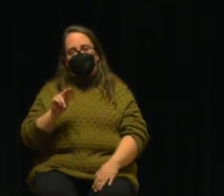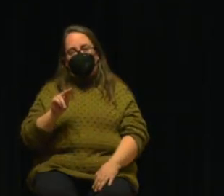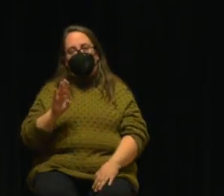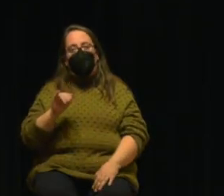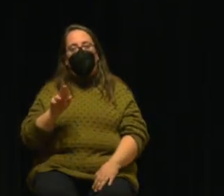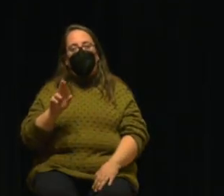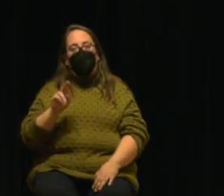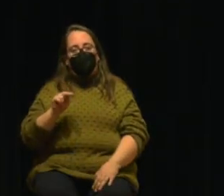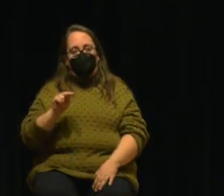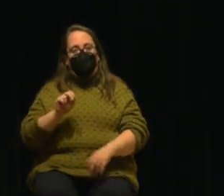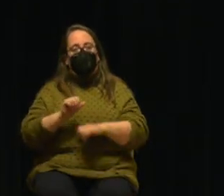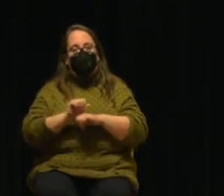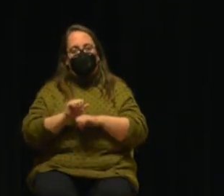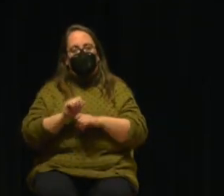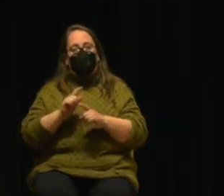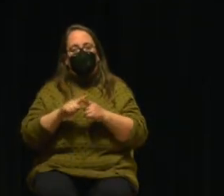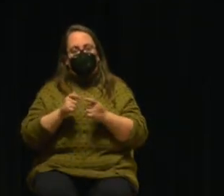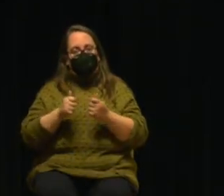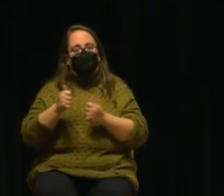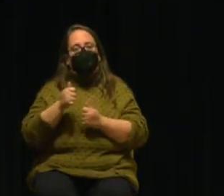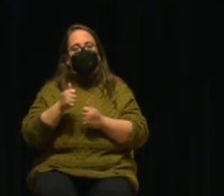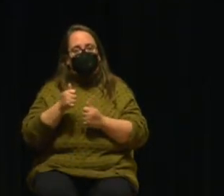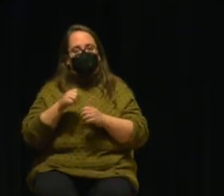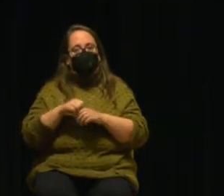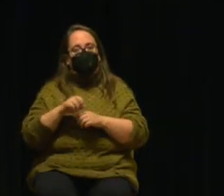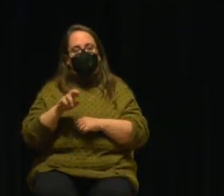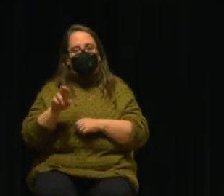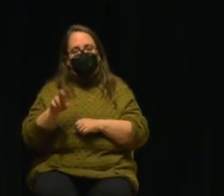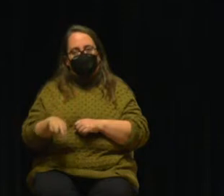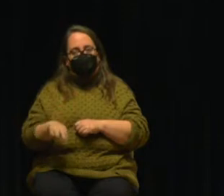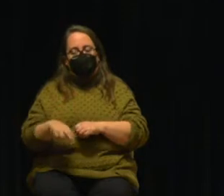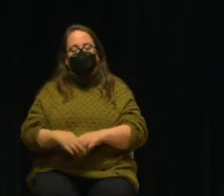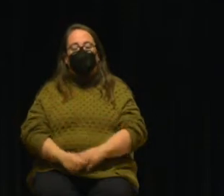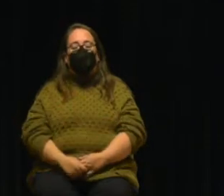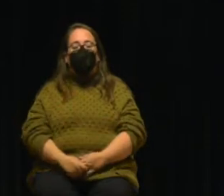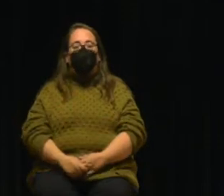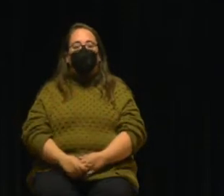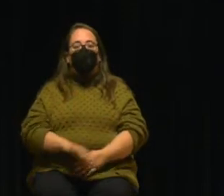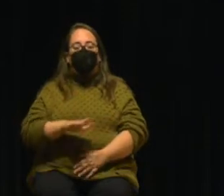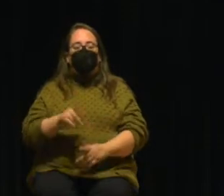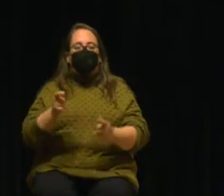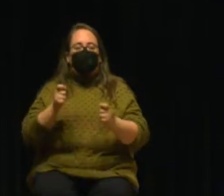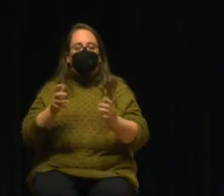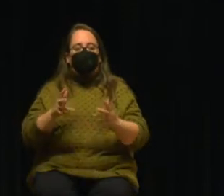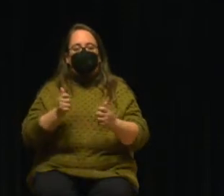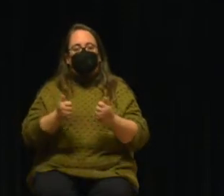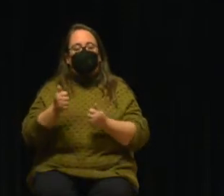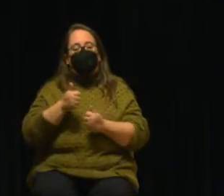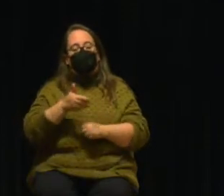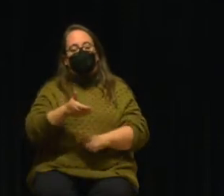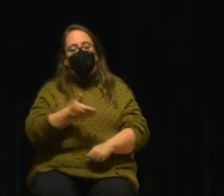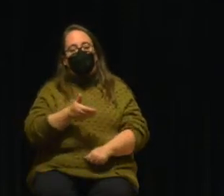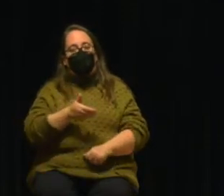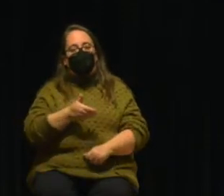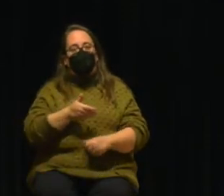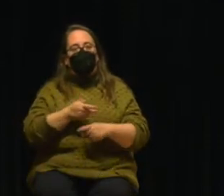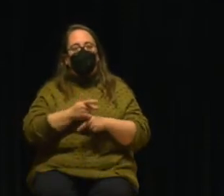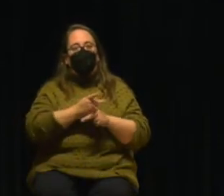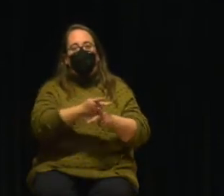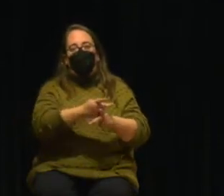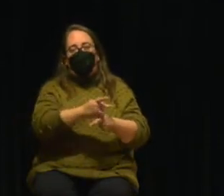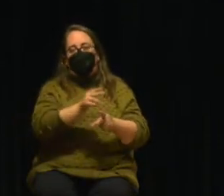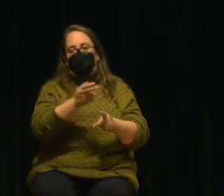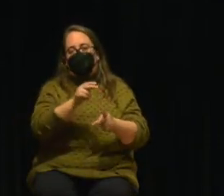Brown was enslaved to a master in Richmond, a master who hired Brown out to work in a